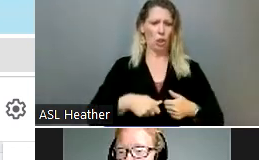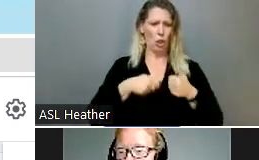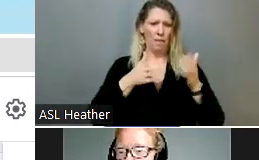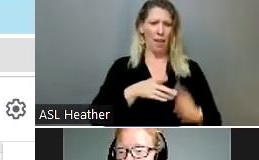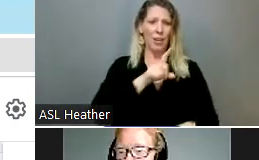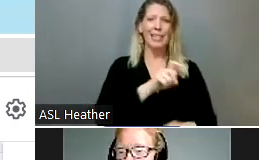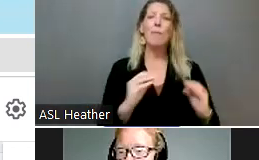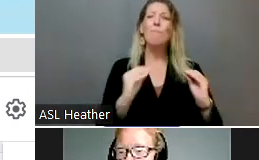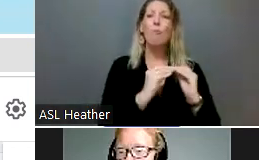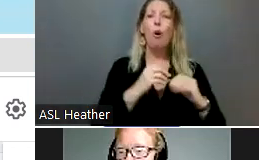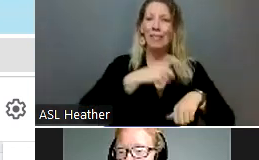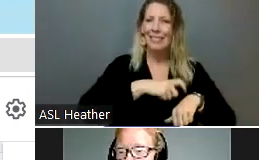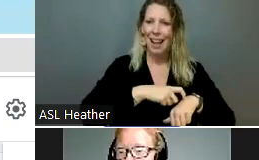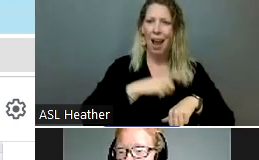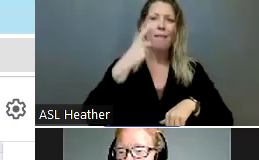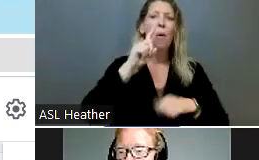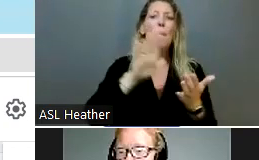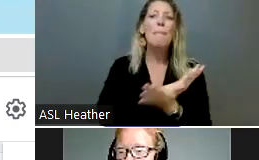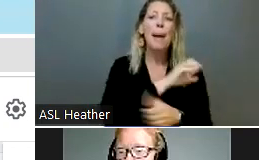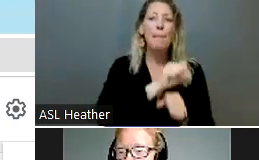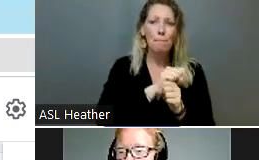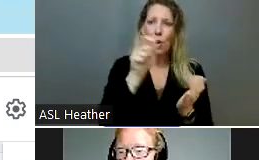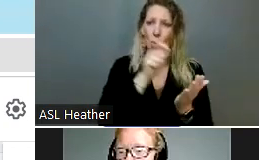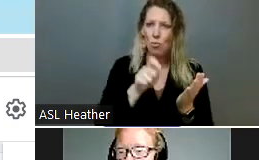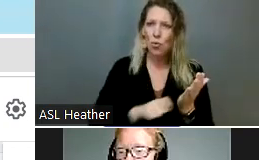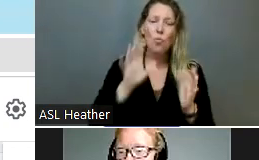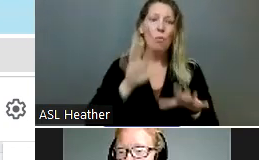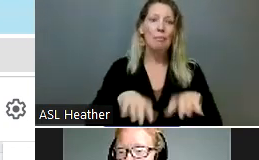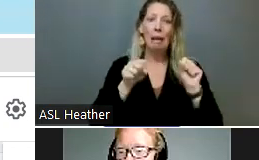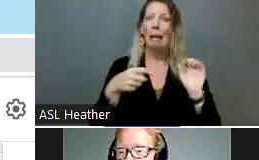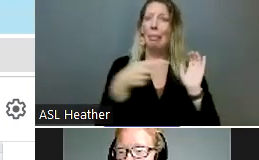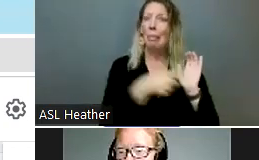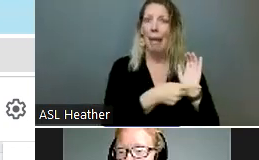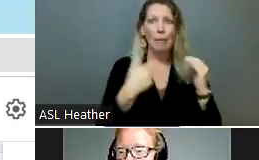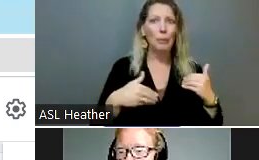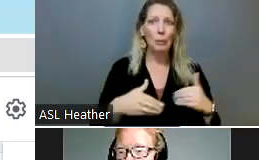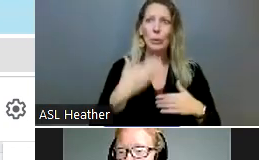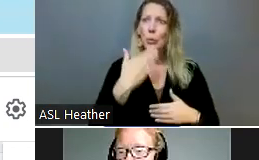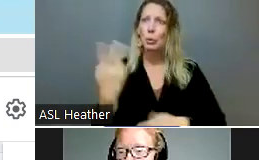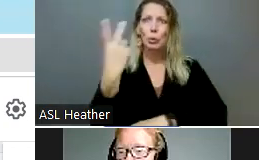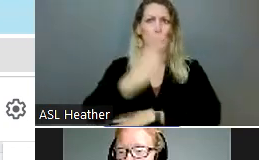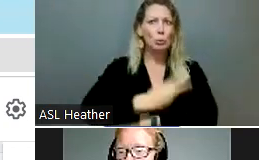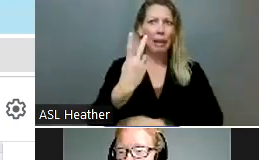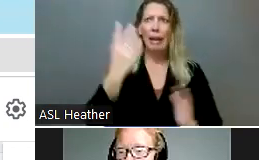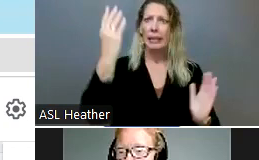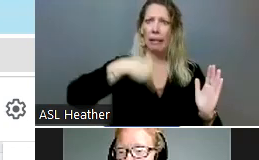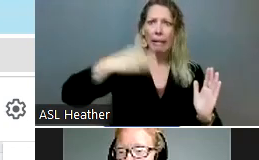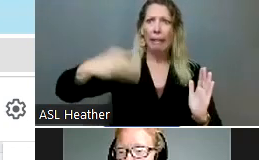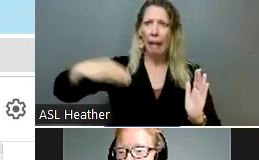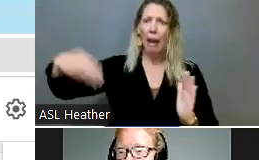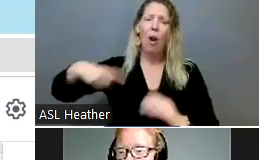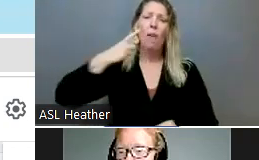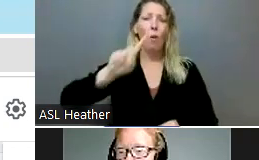needs more time with paperwork, and that maybe it's going to take them like a good 2 days to fill out the paperwork for a restraining